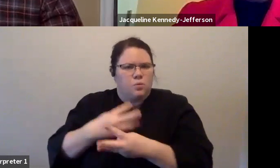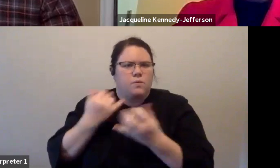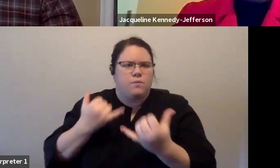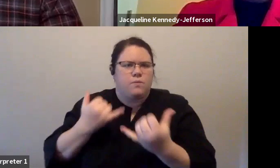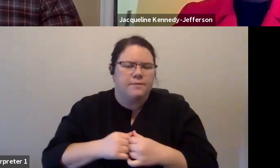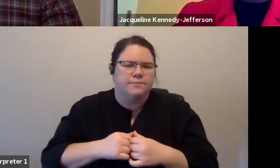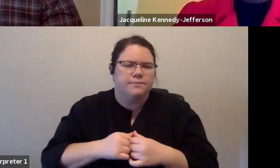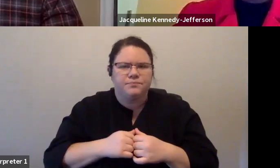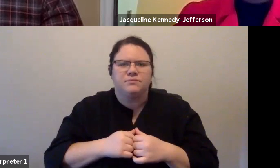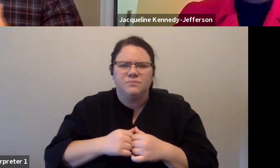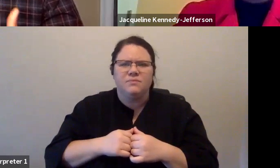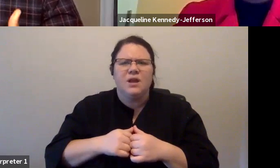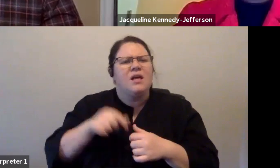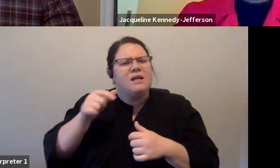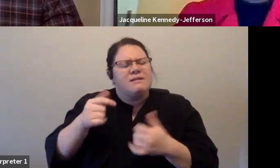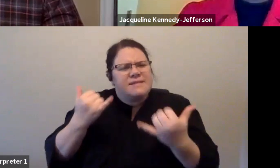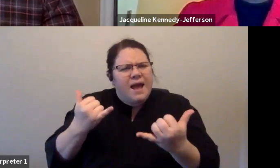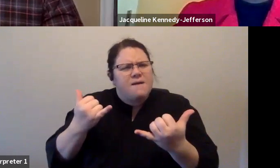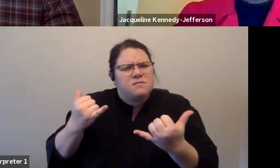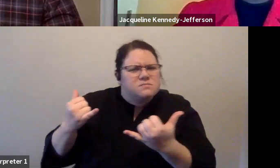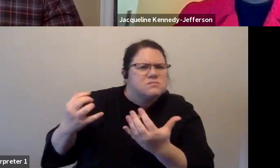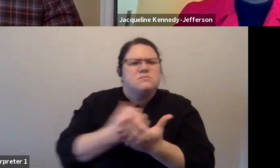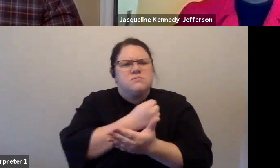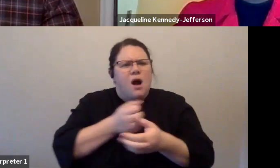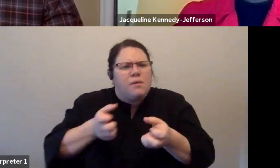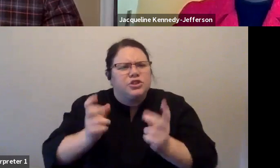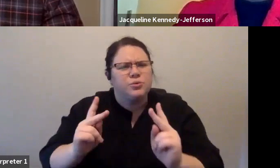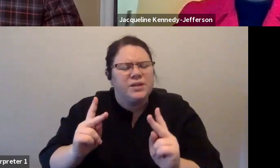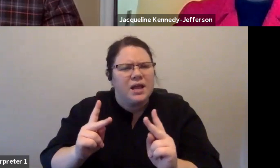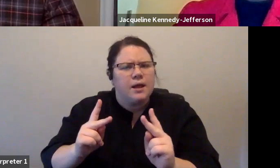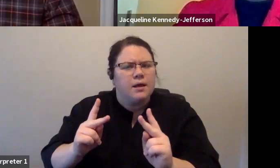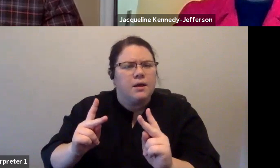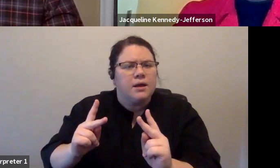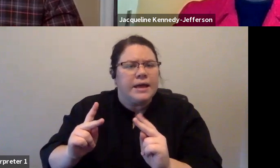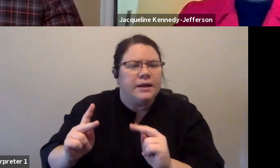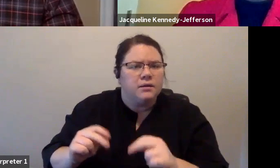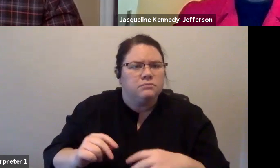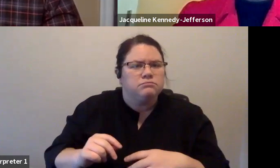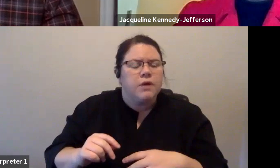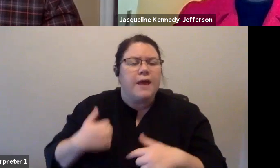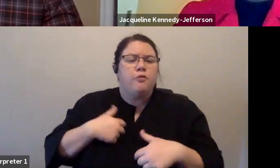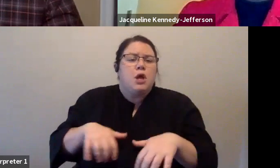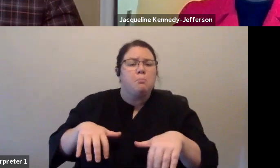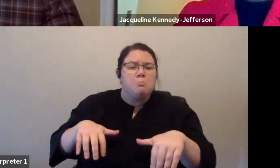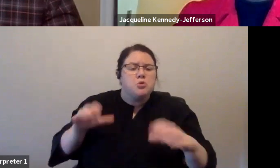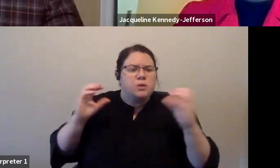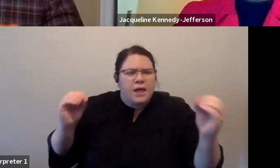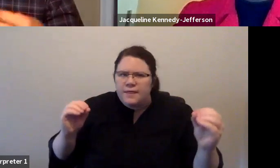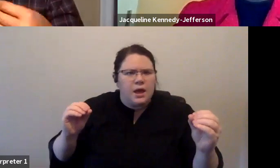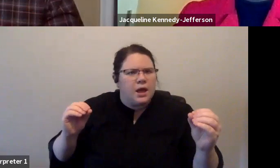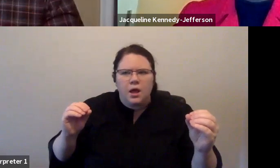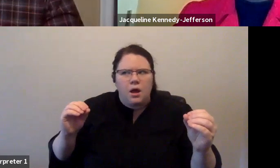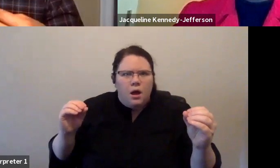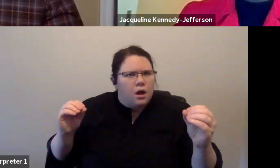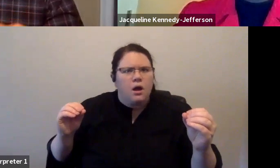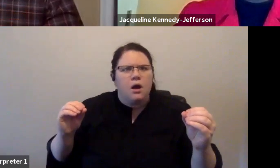think that this is just such an opportunity for us. If we don't seize it right now and capitalize on it, we will